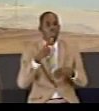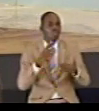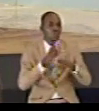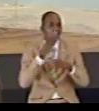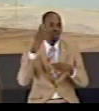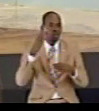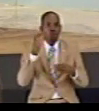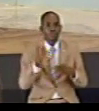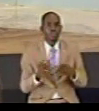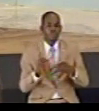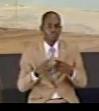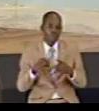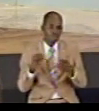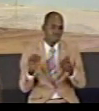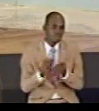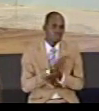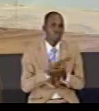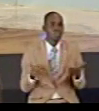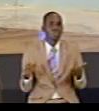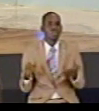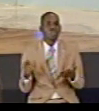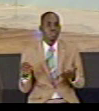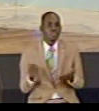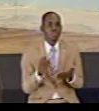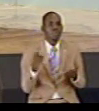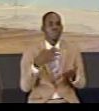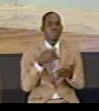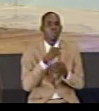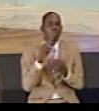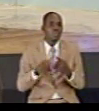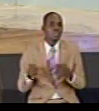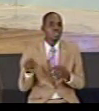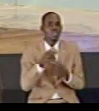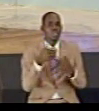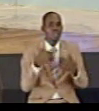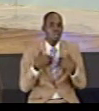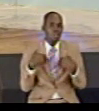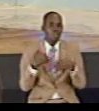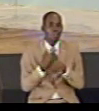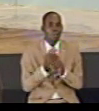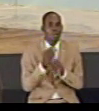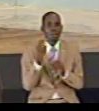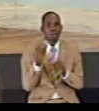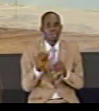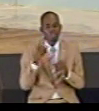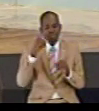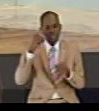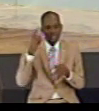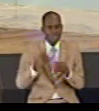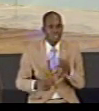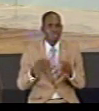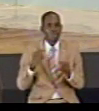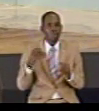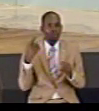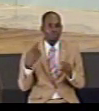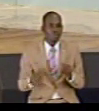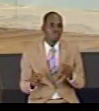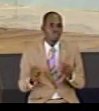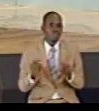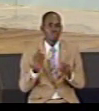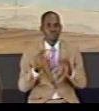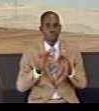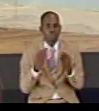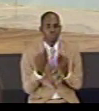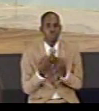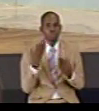slay and to destroy them. And when they had made an end of the inhabitants of Seir,